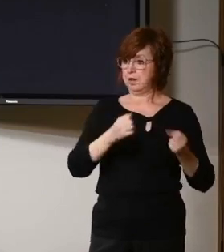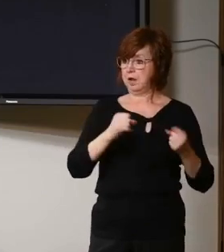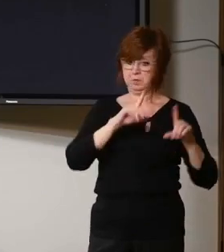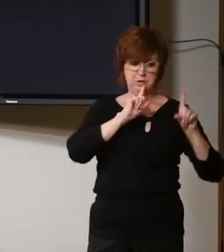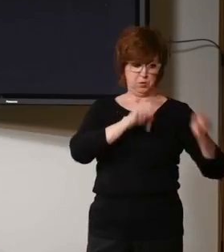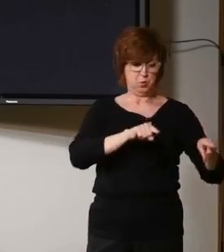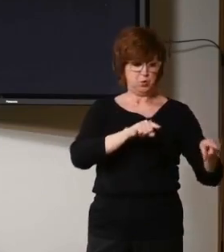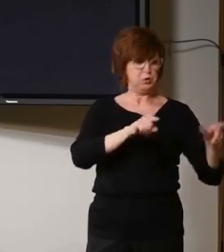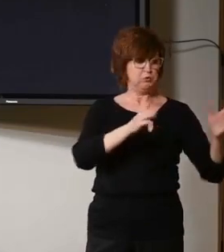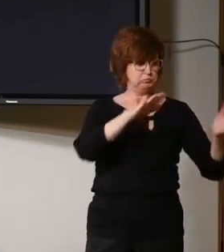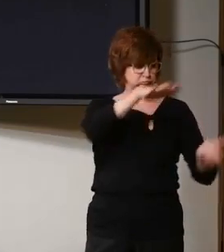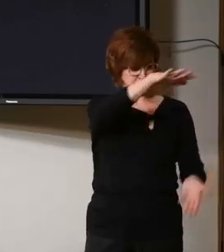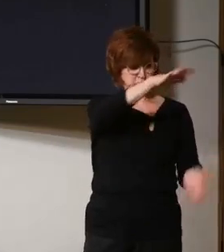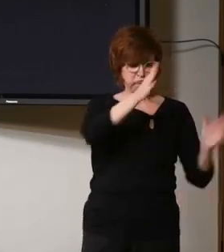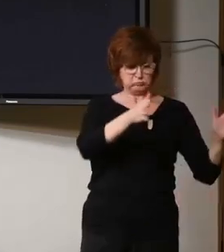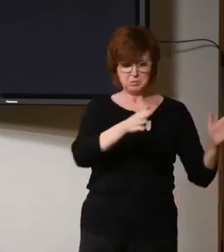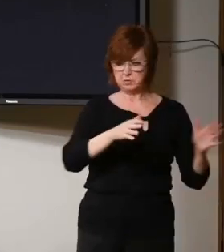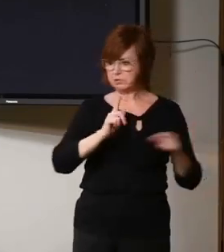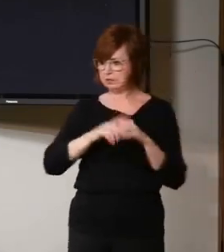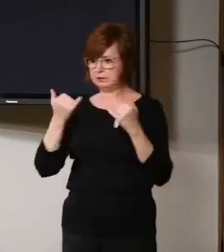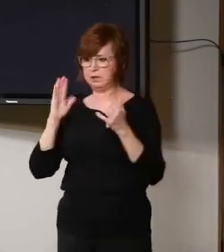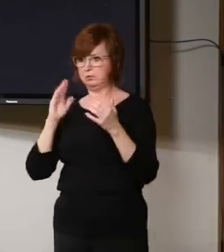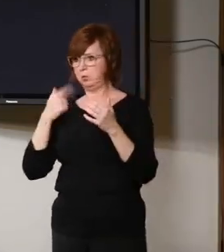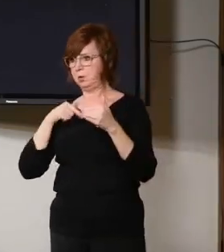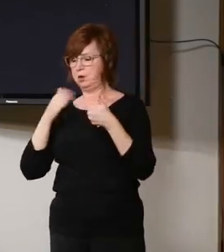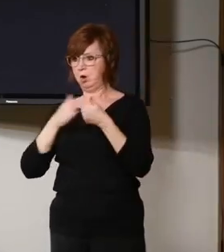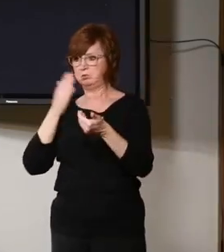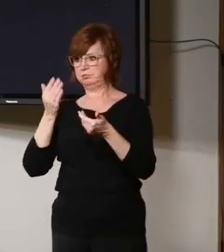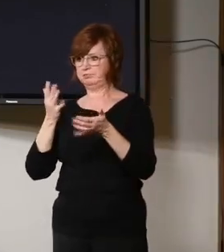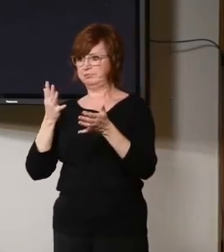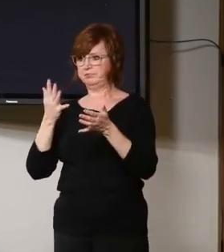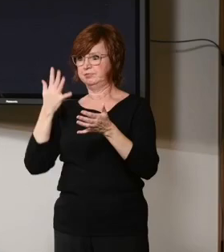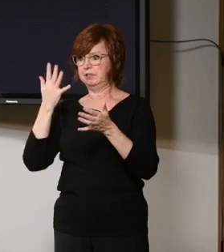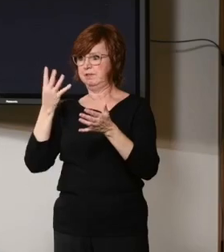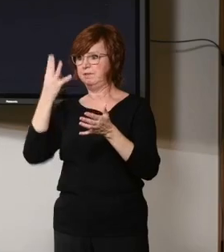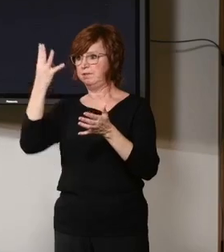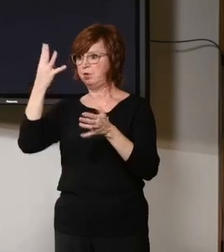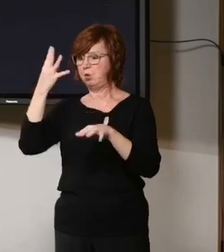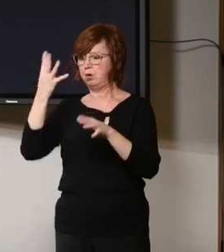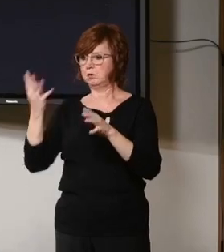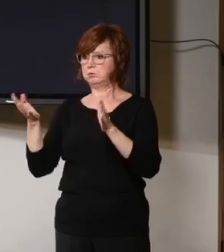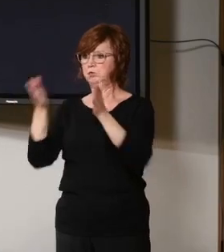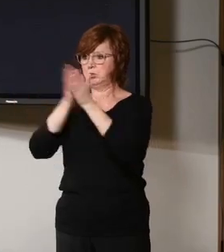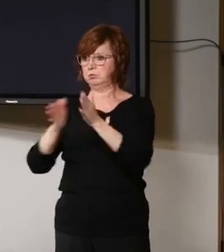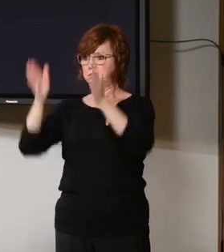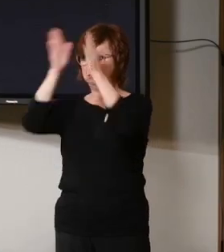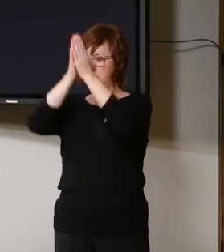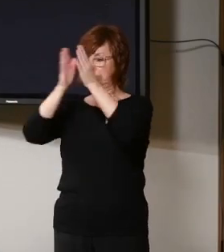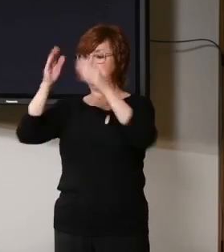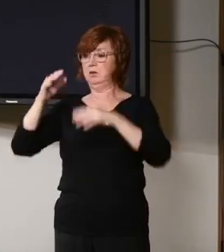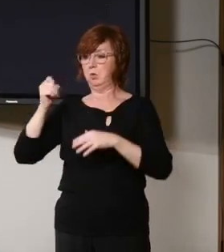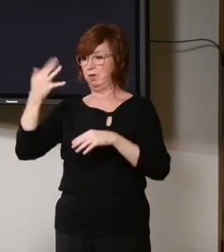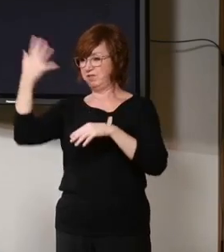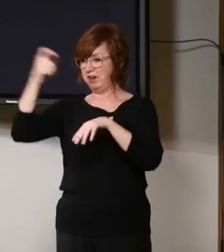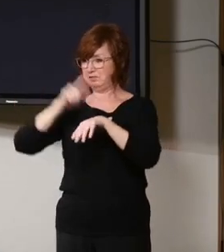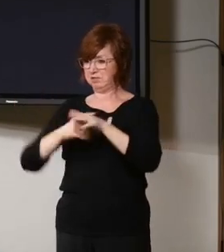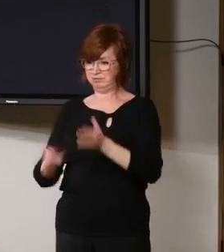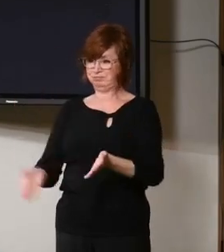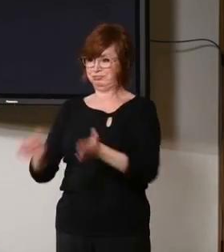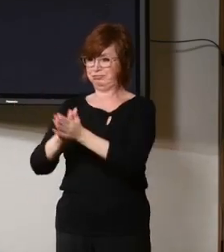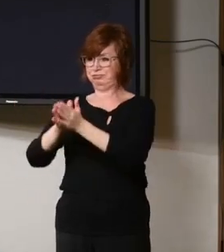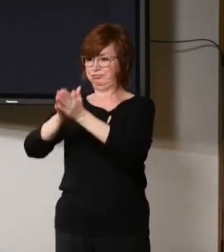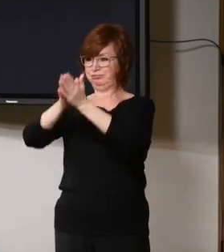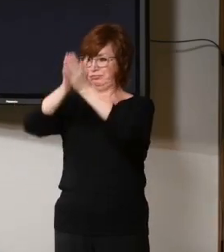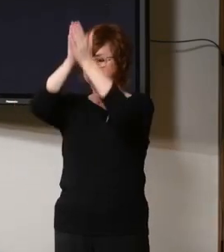4 to 5 times our normal supplies for PPE, and that was factoring in the amount of PPE we're using to fit and